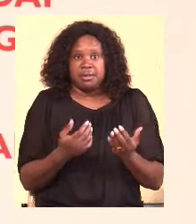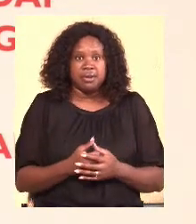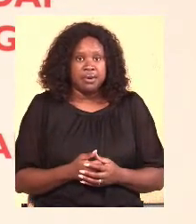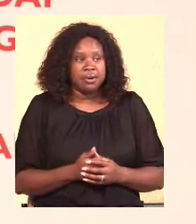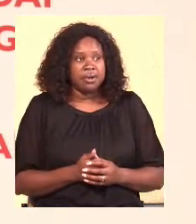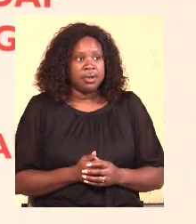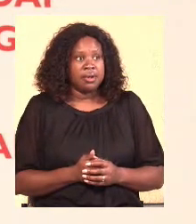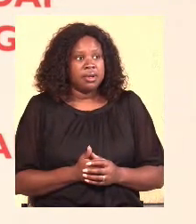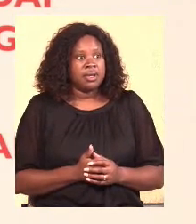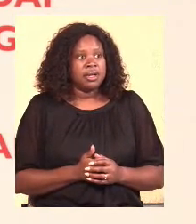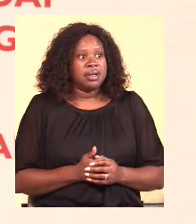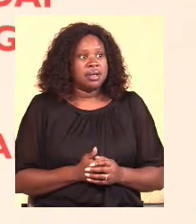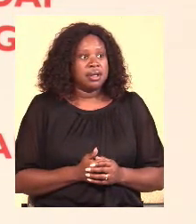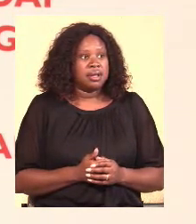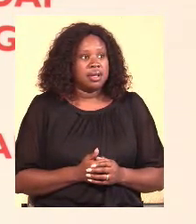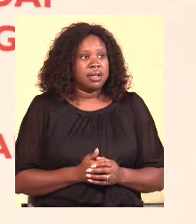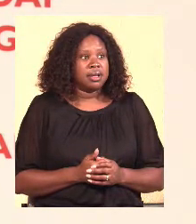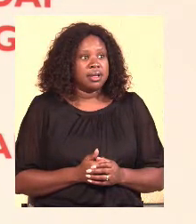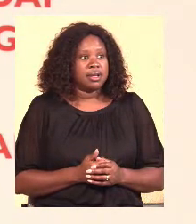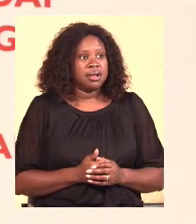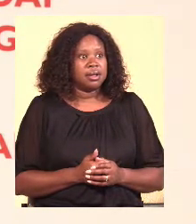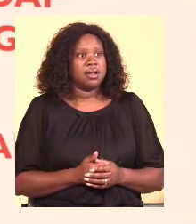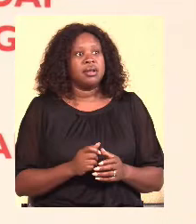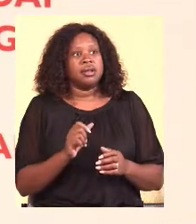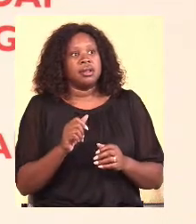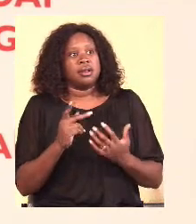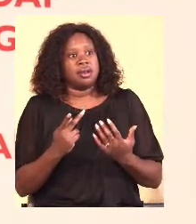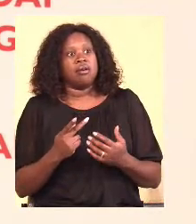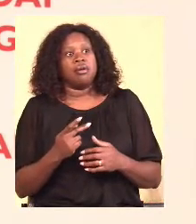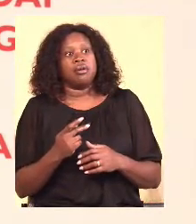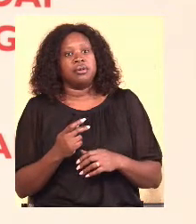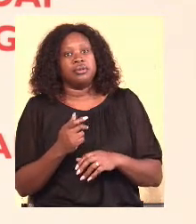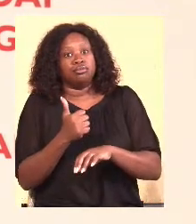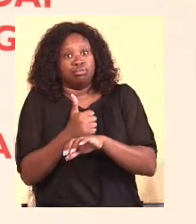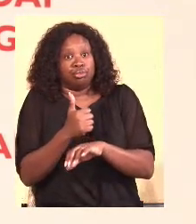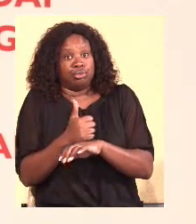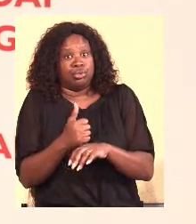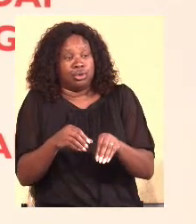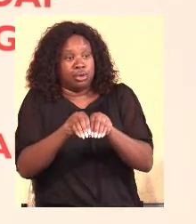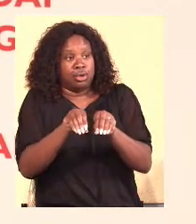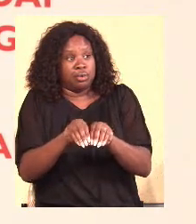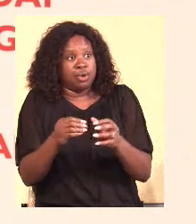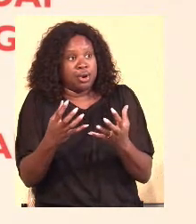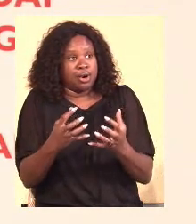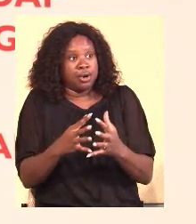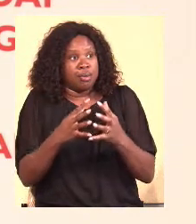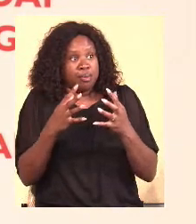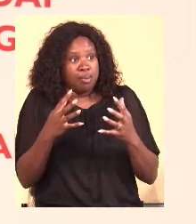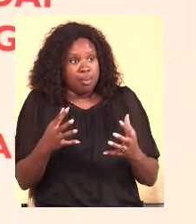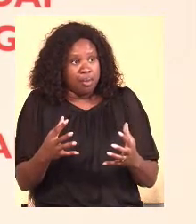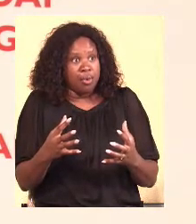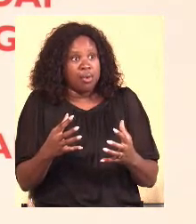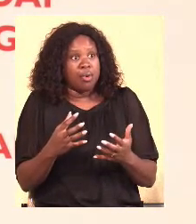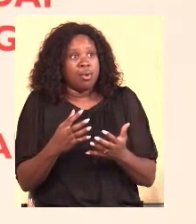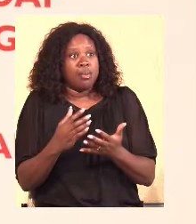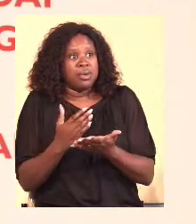hand, also the platforms that are provided also require much in certain areas.